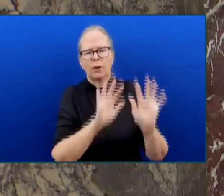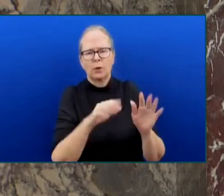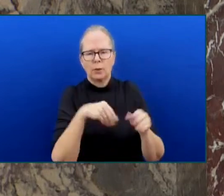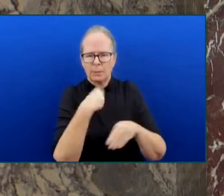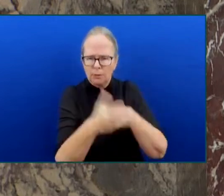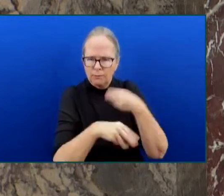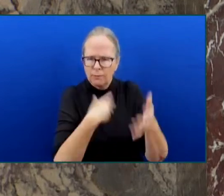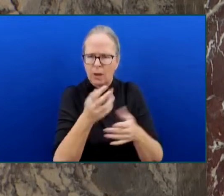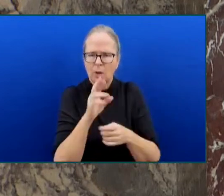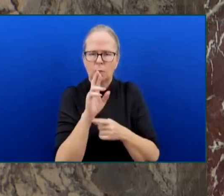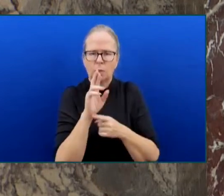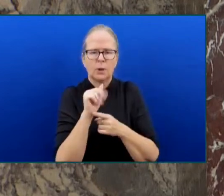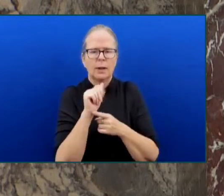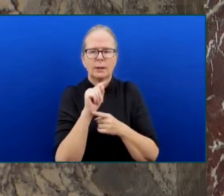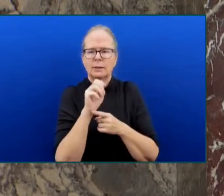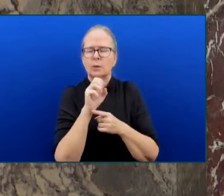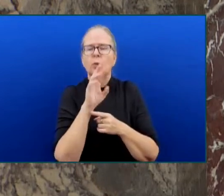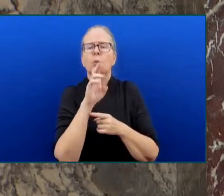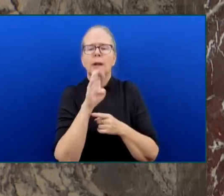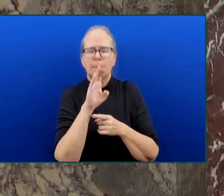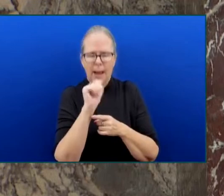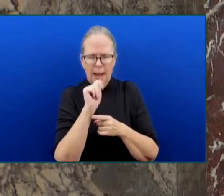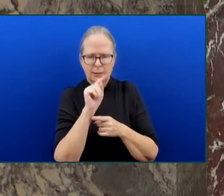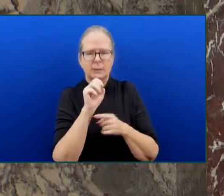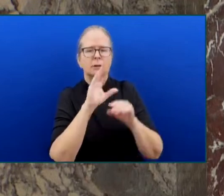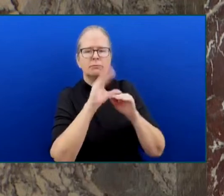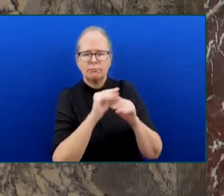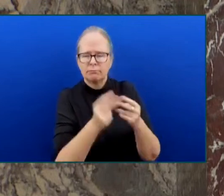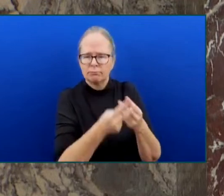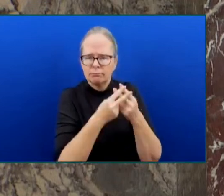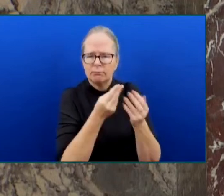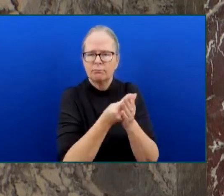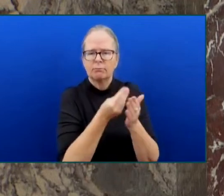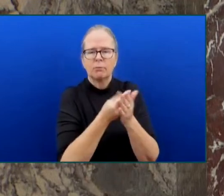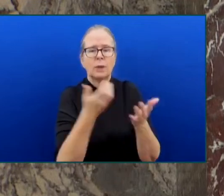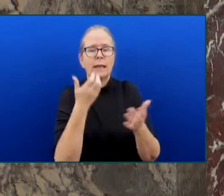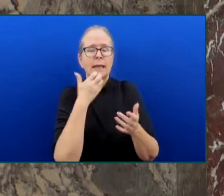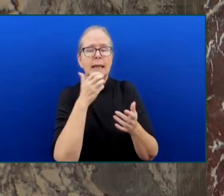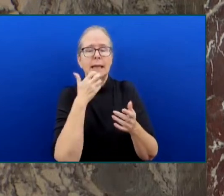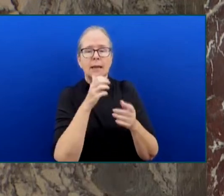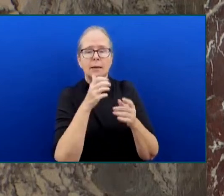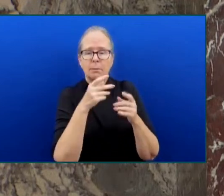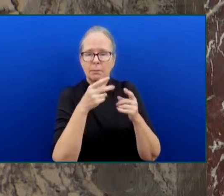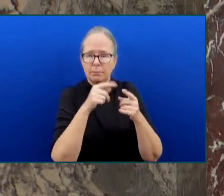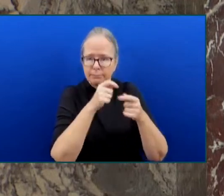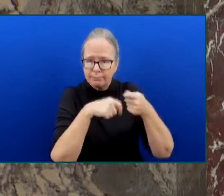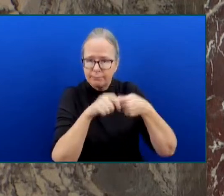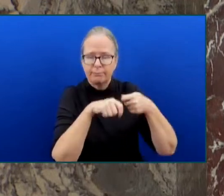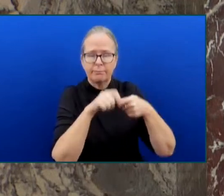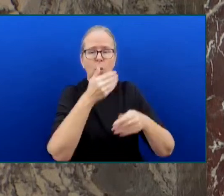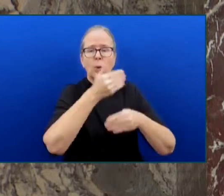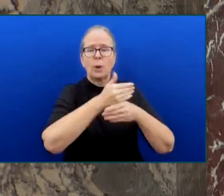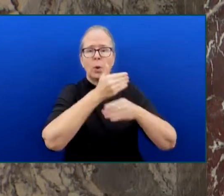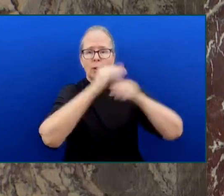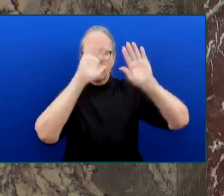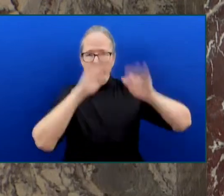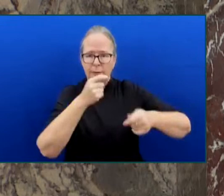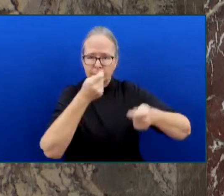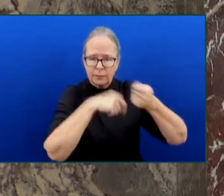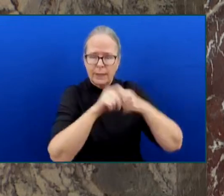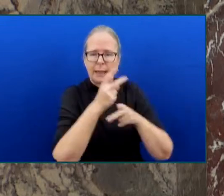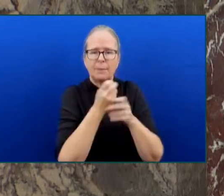the things that make the cost of energy, their home heating bills, more affordable. But, Mr. Speaker, we're not going to let it go that the federal government's